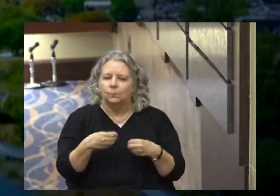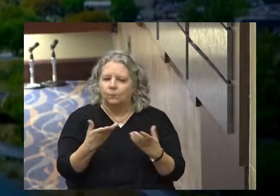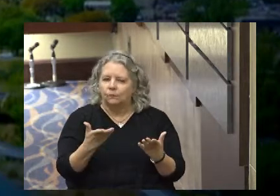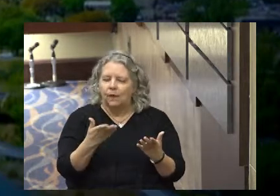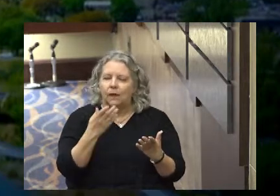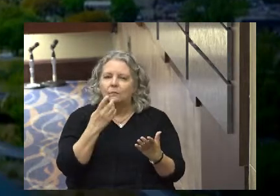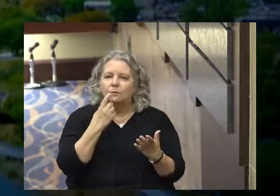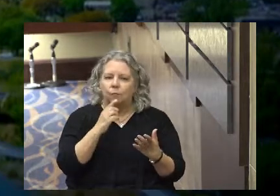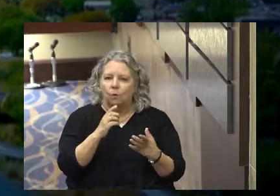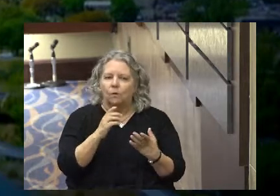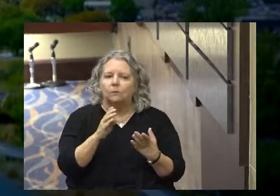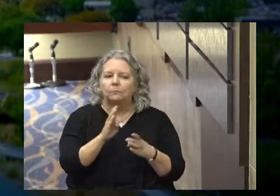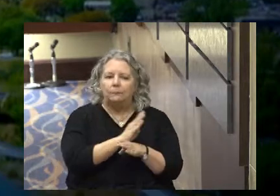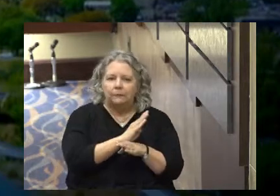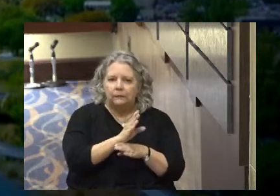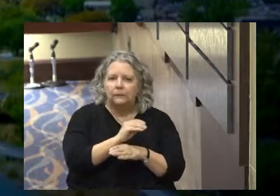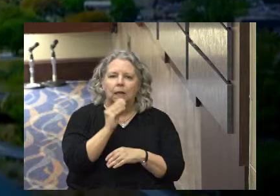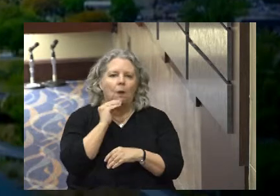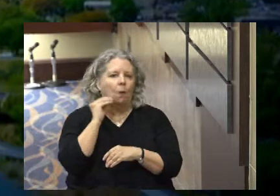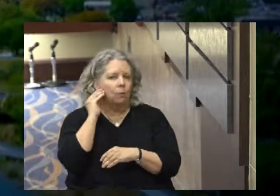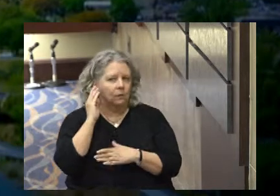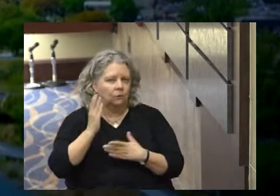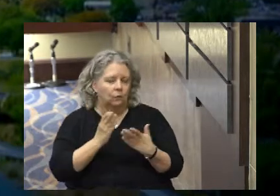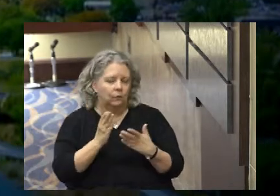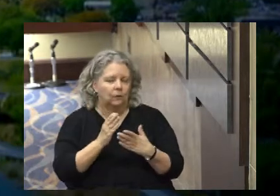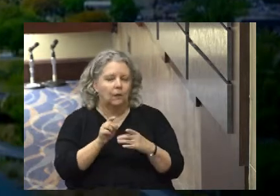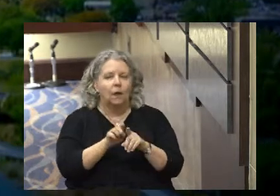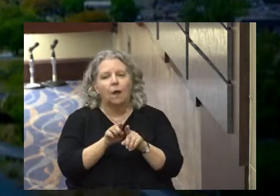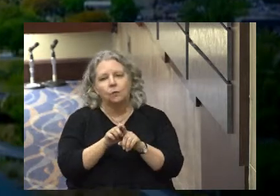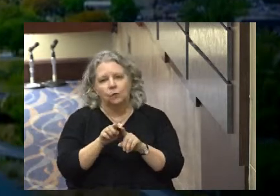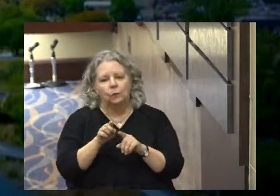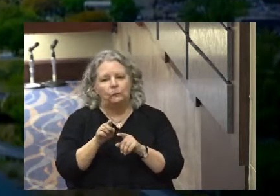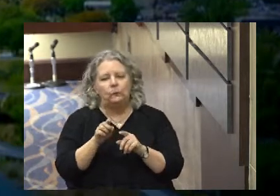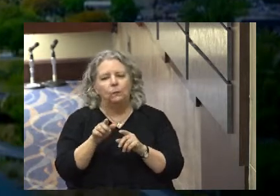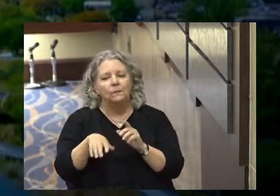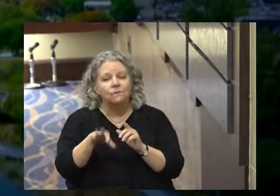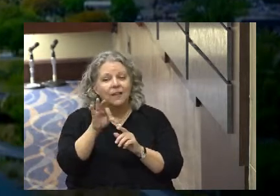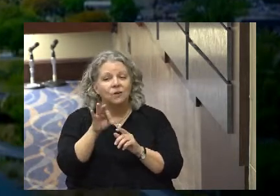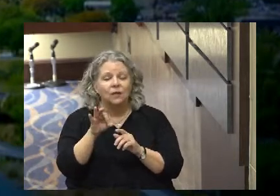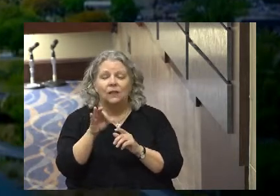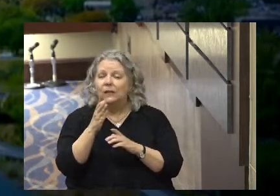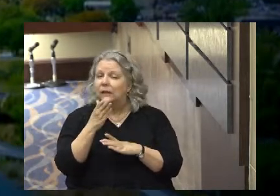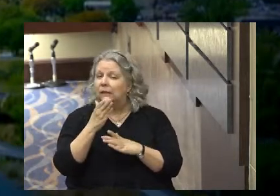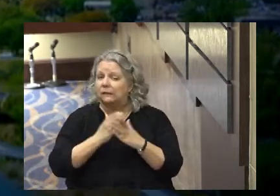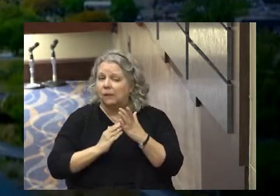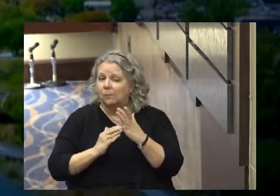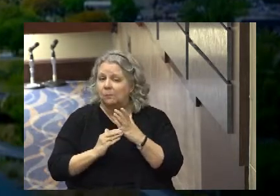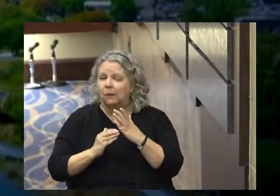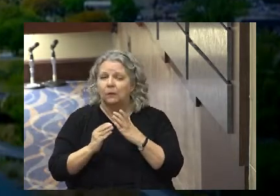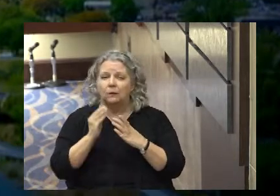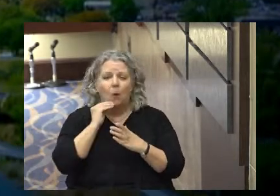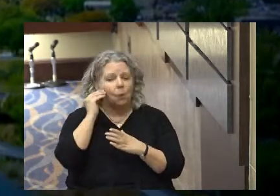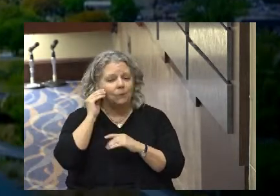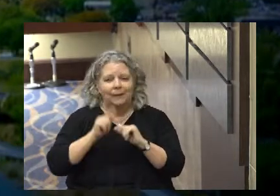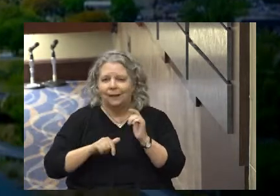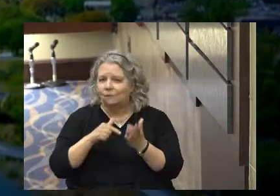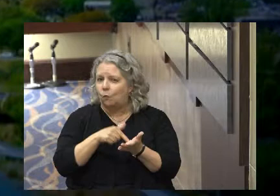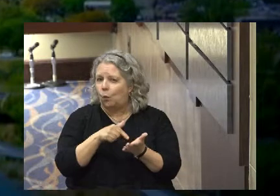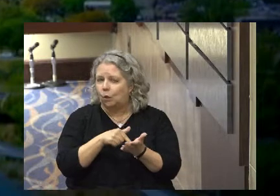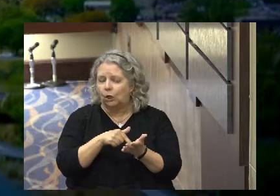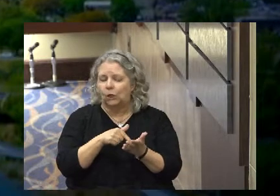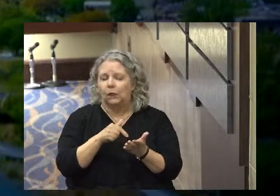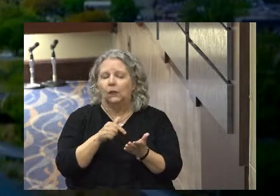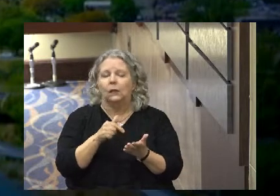that affordability can be an issue for some residents. So in addition to continuing to help promote federal programs